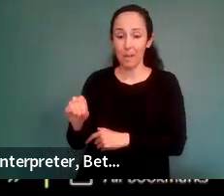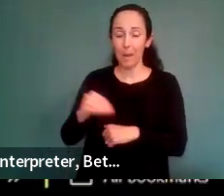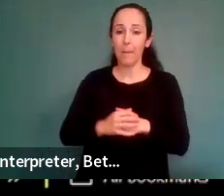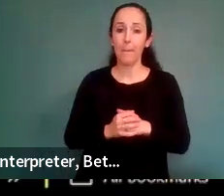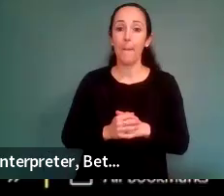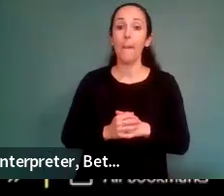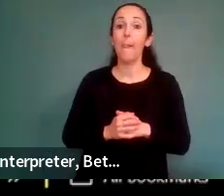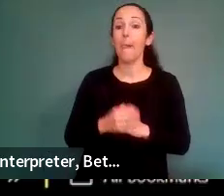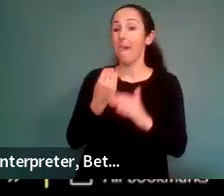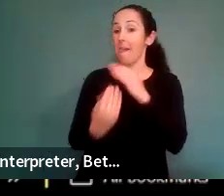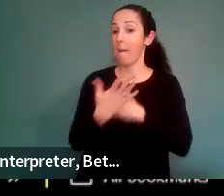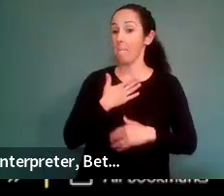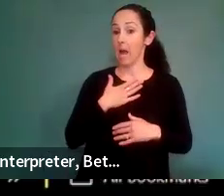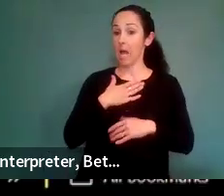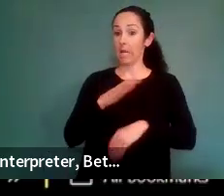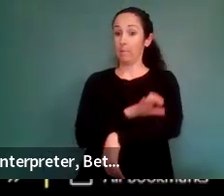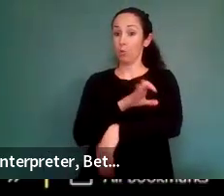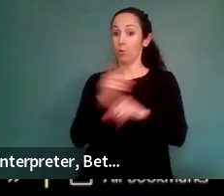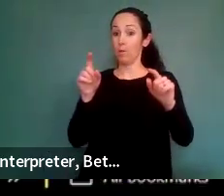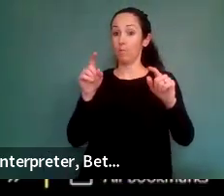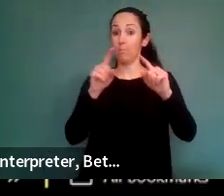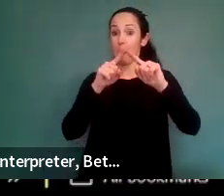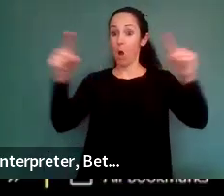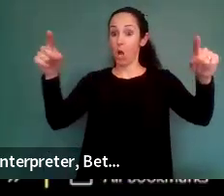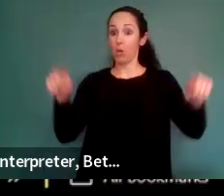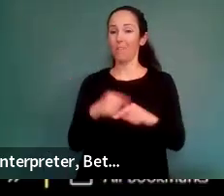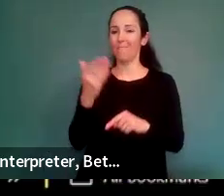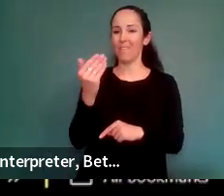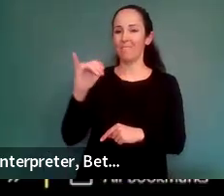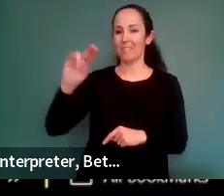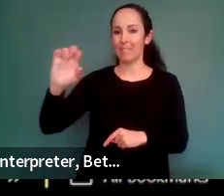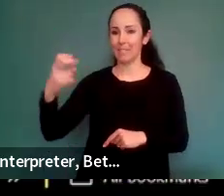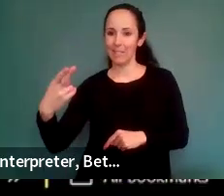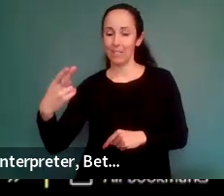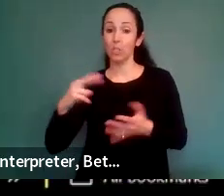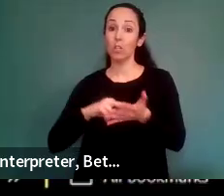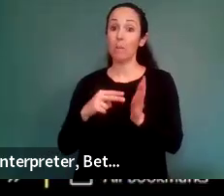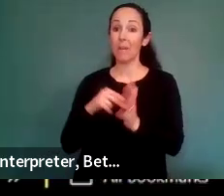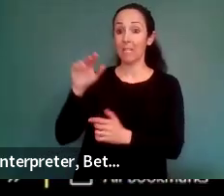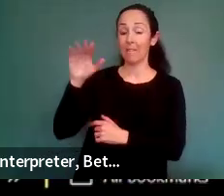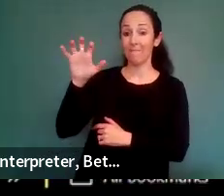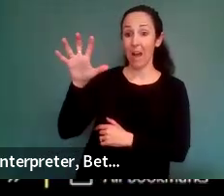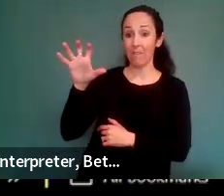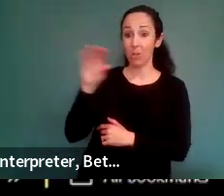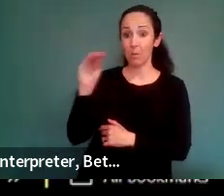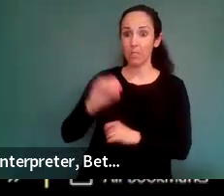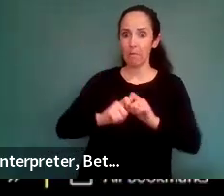monitor is only a 15-inch monitor, at 500%, this becomes a real challenge to navigate.